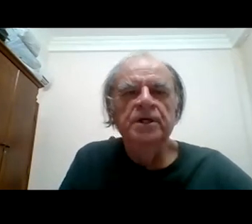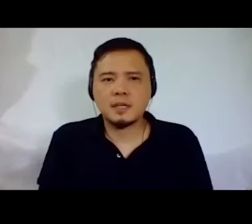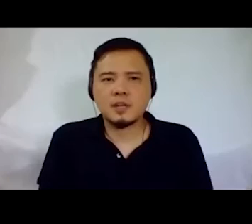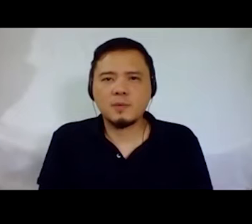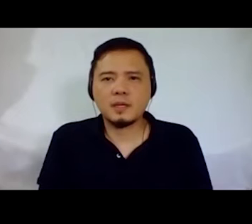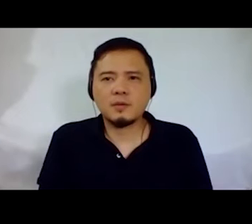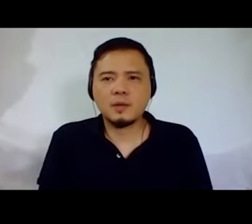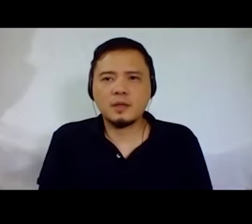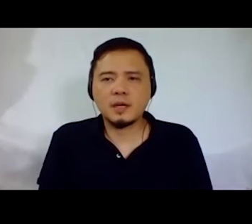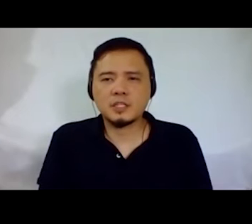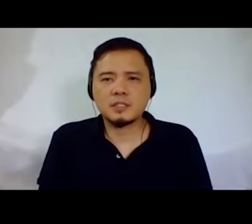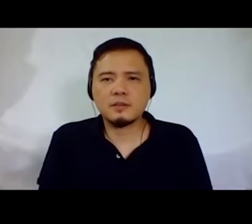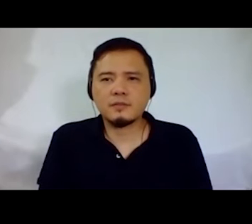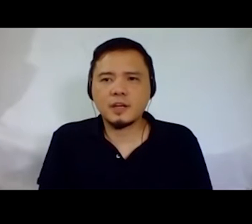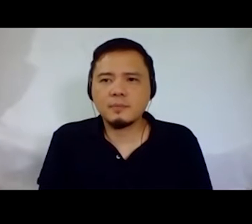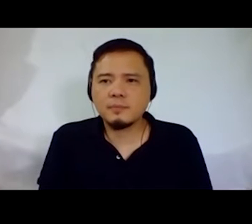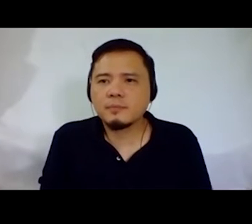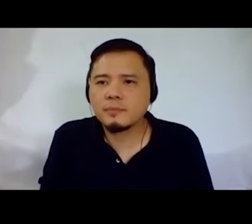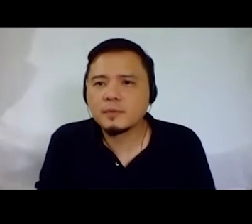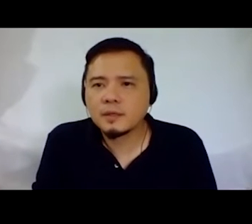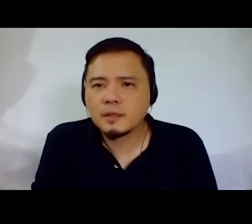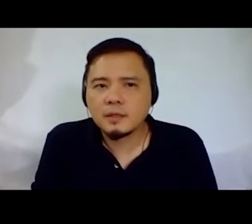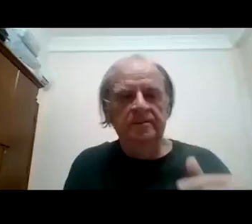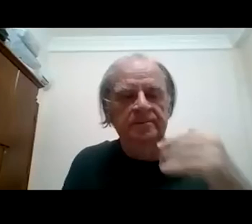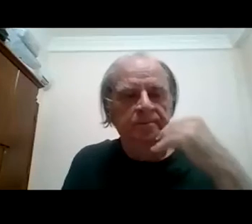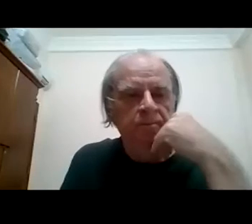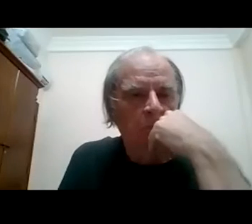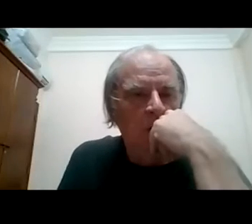Great. So Jasmine, can we adjust the frame? yeah,